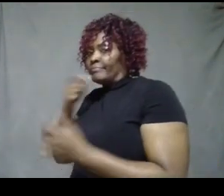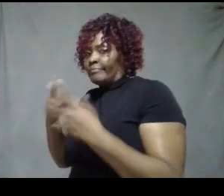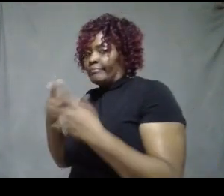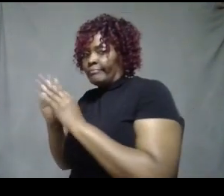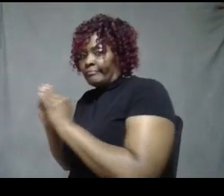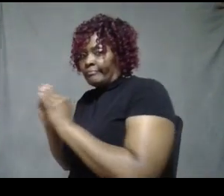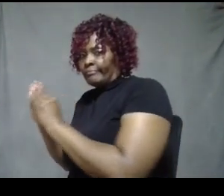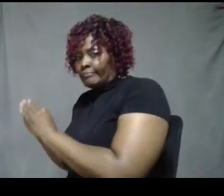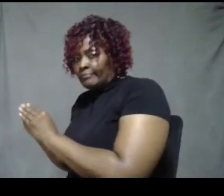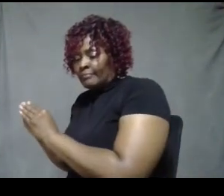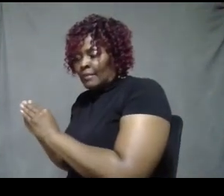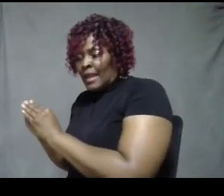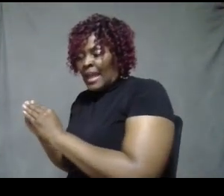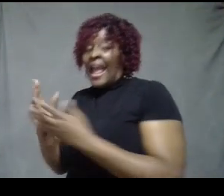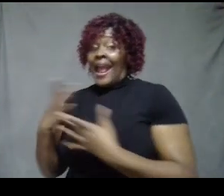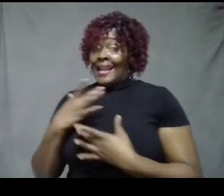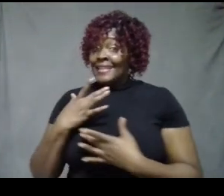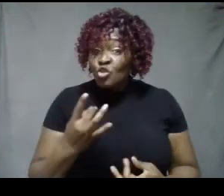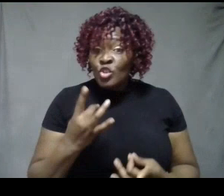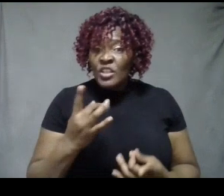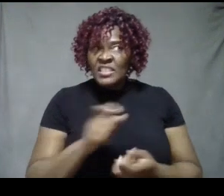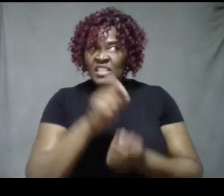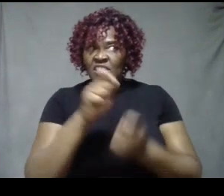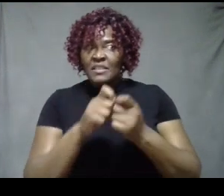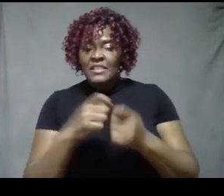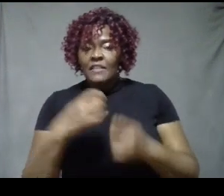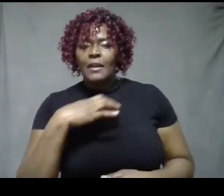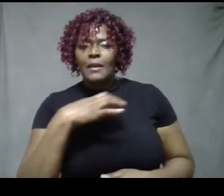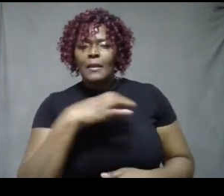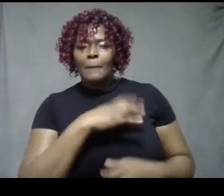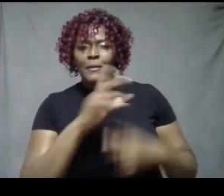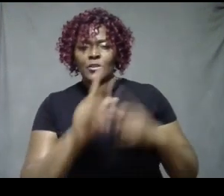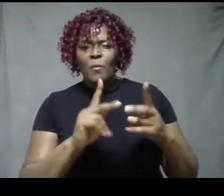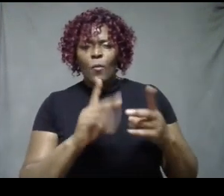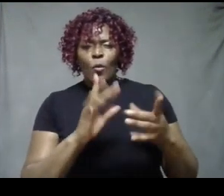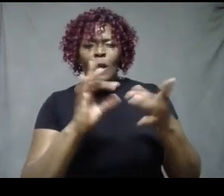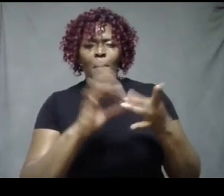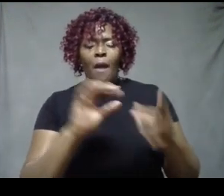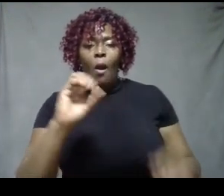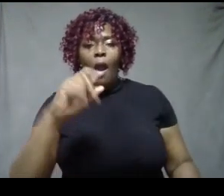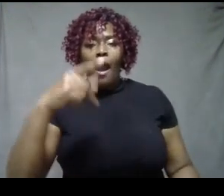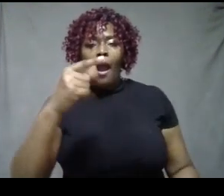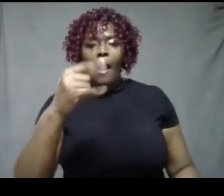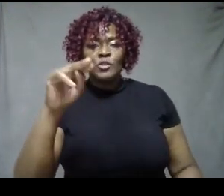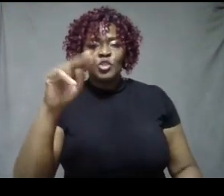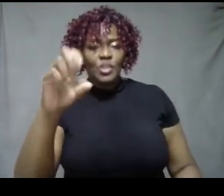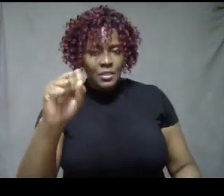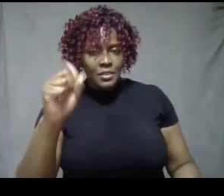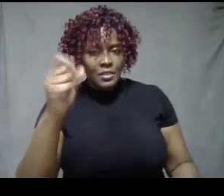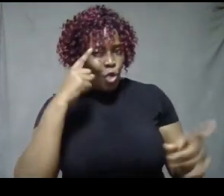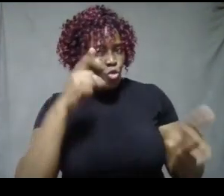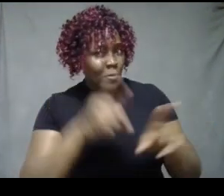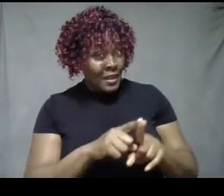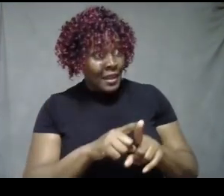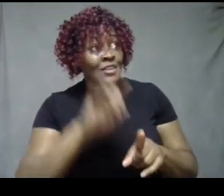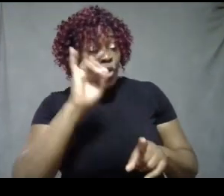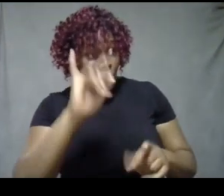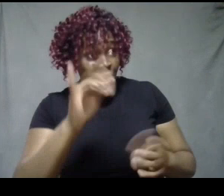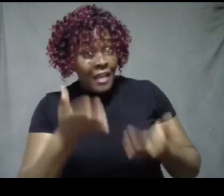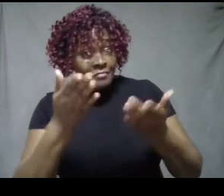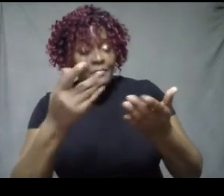interesting that certain commissioners bring up the options agreement. Remember, the options agreement would have allowed the city to get